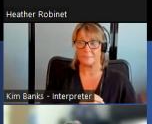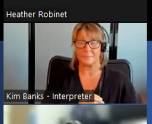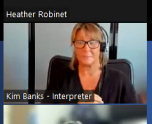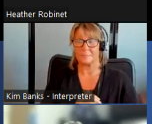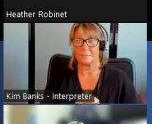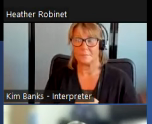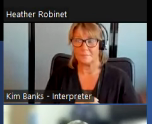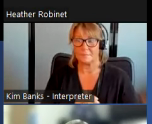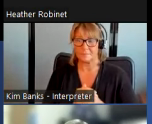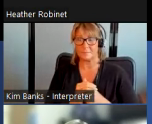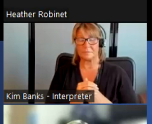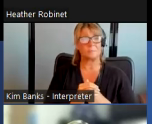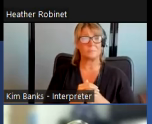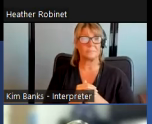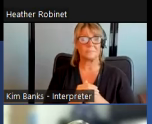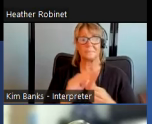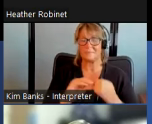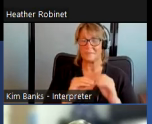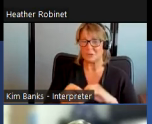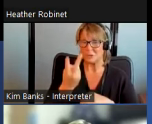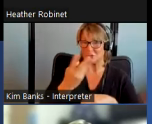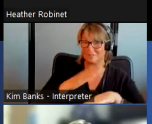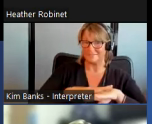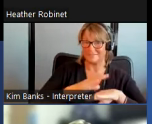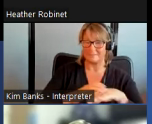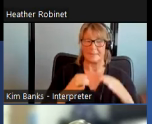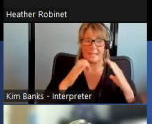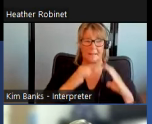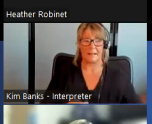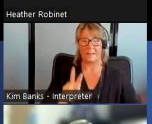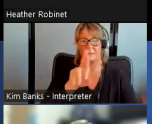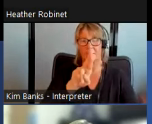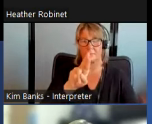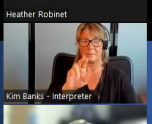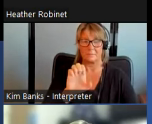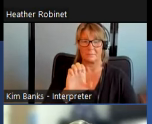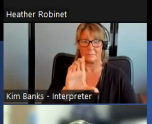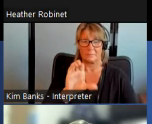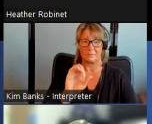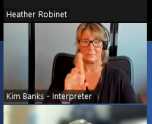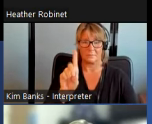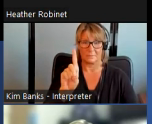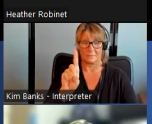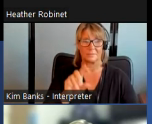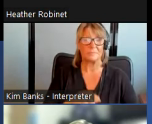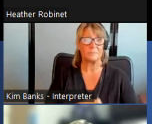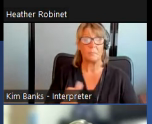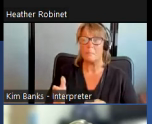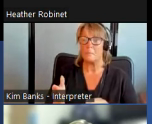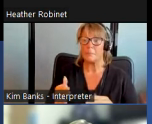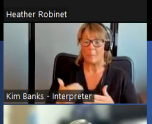Okay, tip number 2, client record. Before you put somebody into the